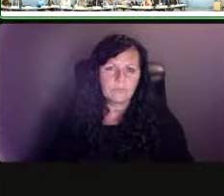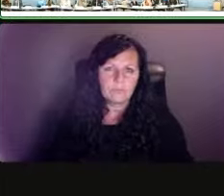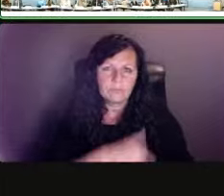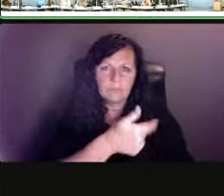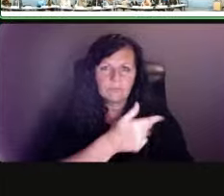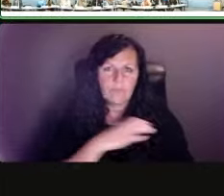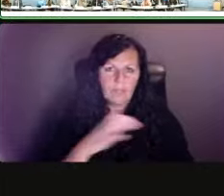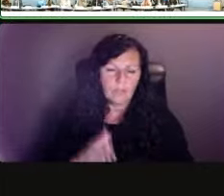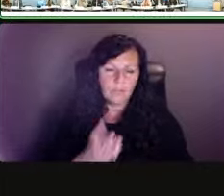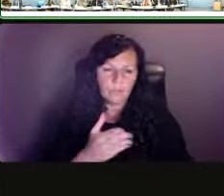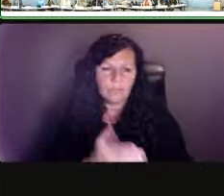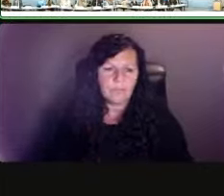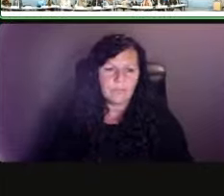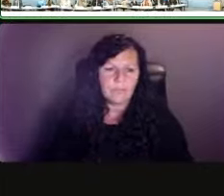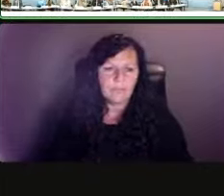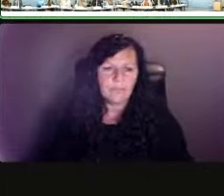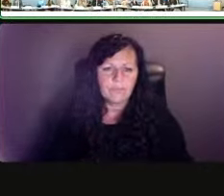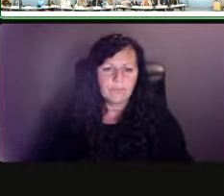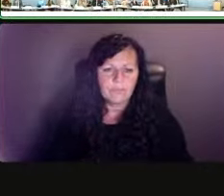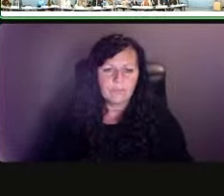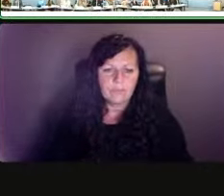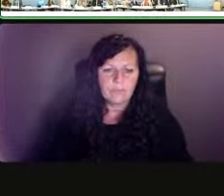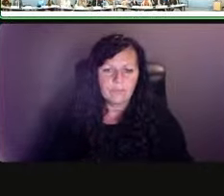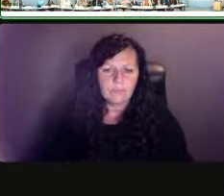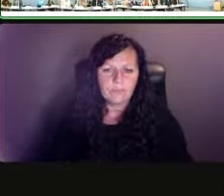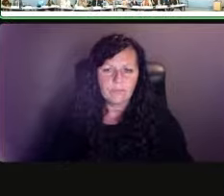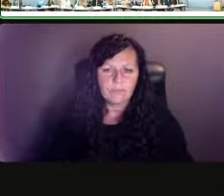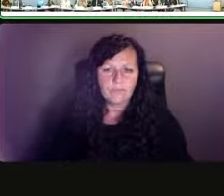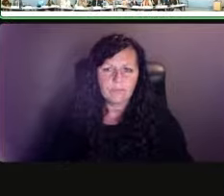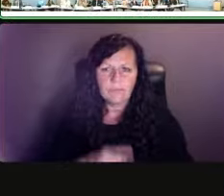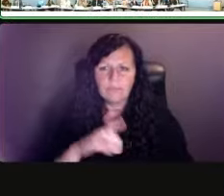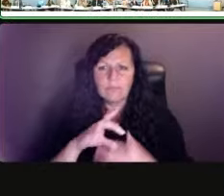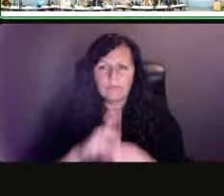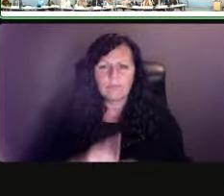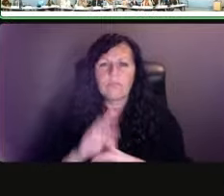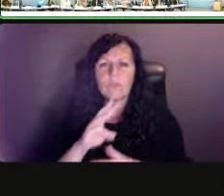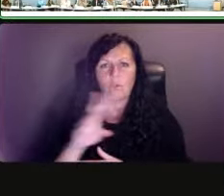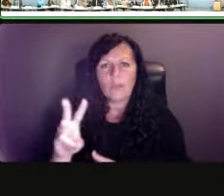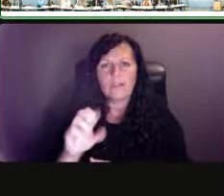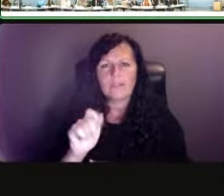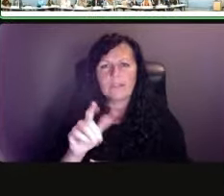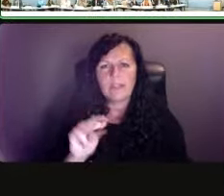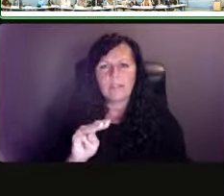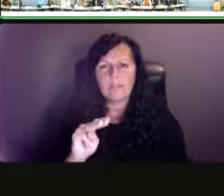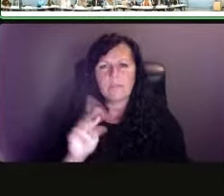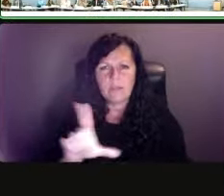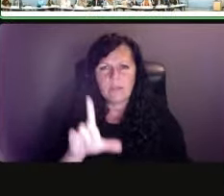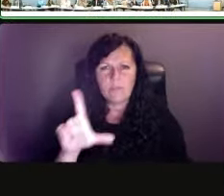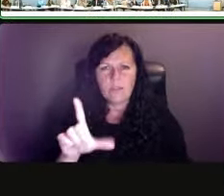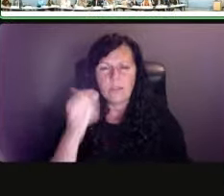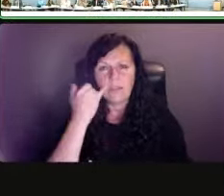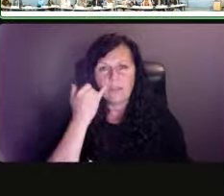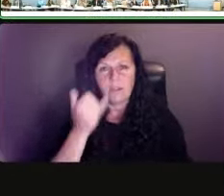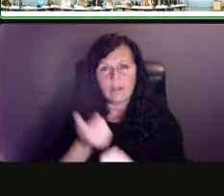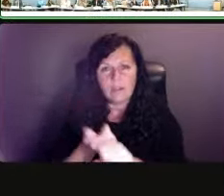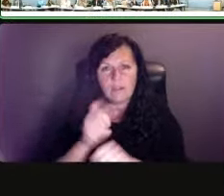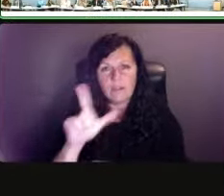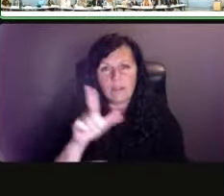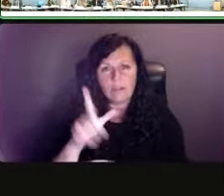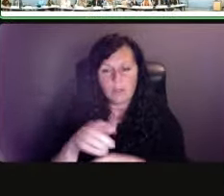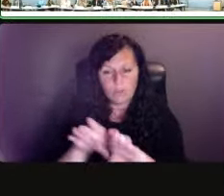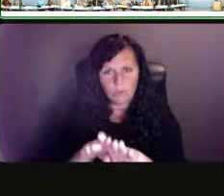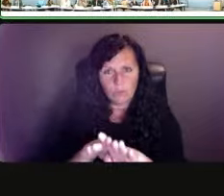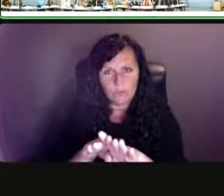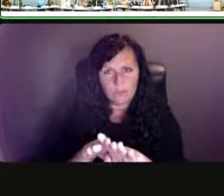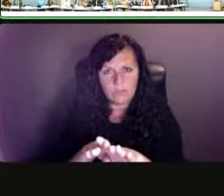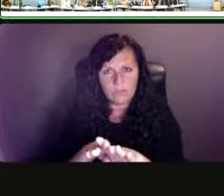Yeah, this is probably for you. It's in regards to the West Salem Library. If the library closes, and